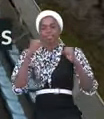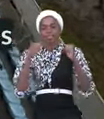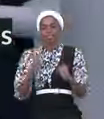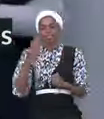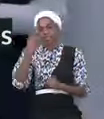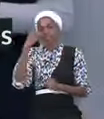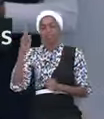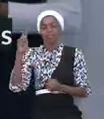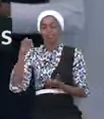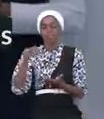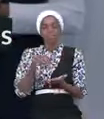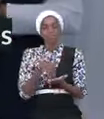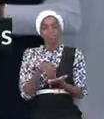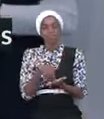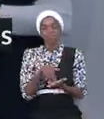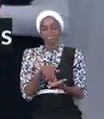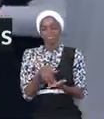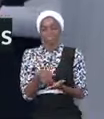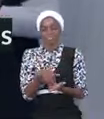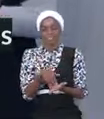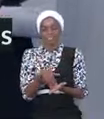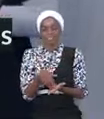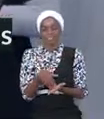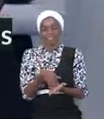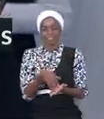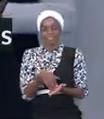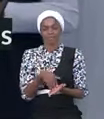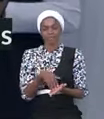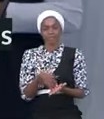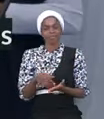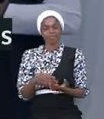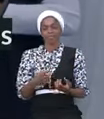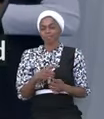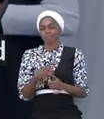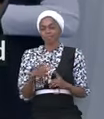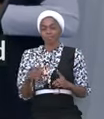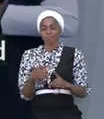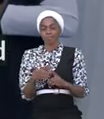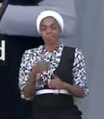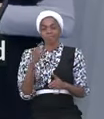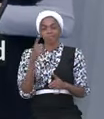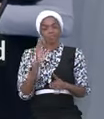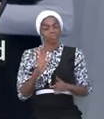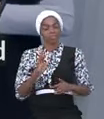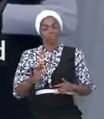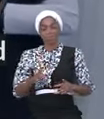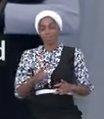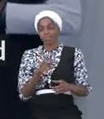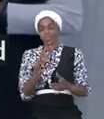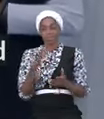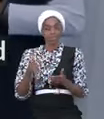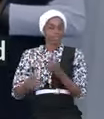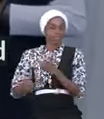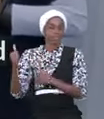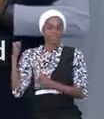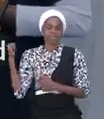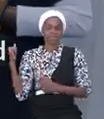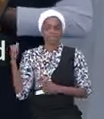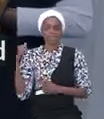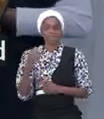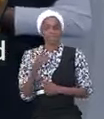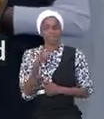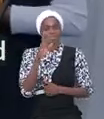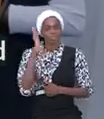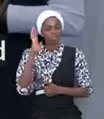There is strength for the weak. Even when you are rejected,